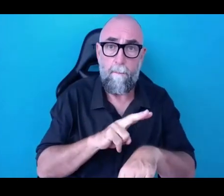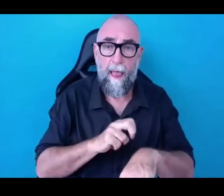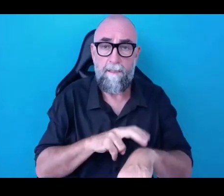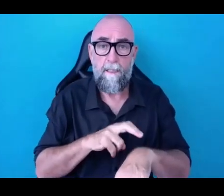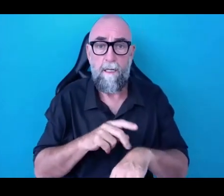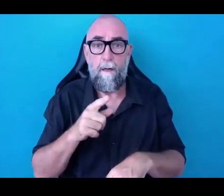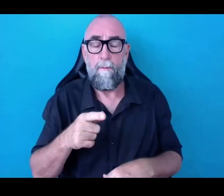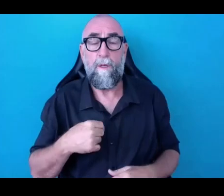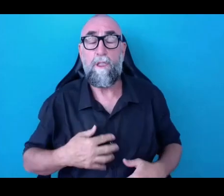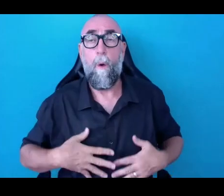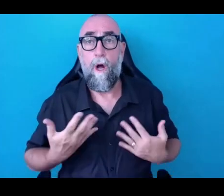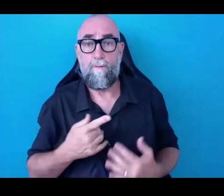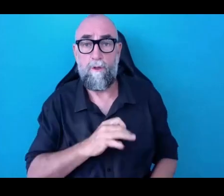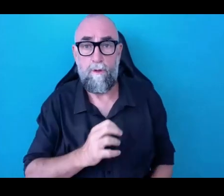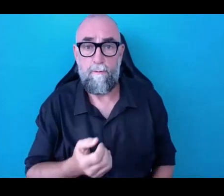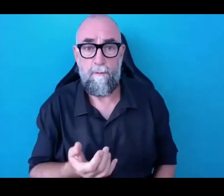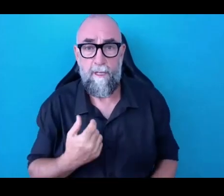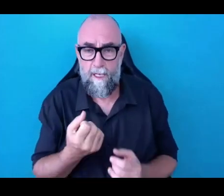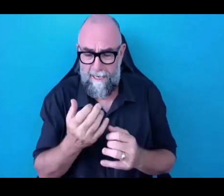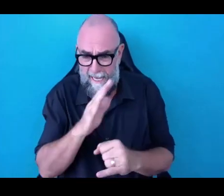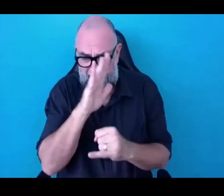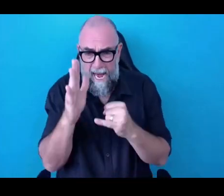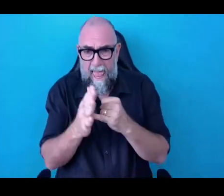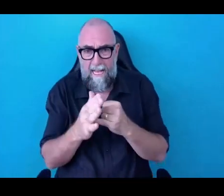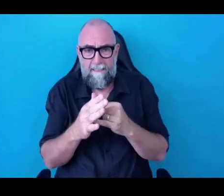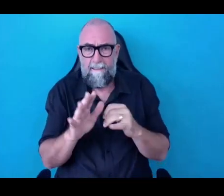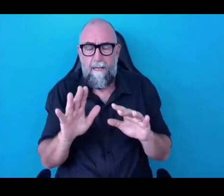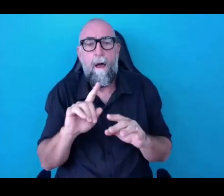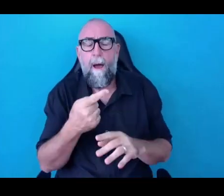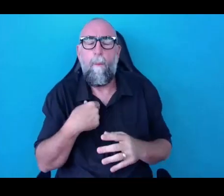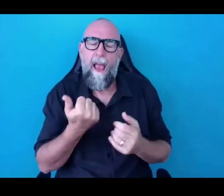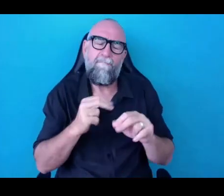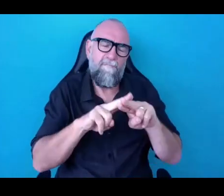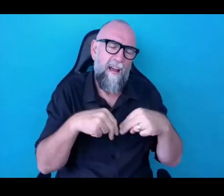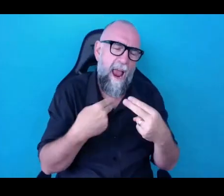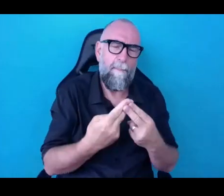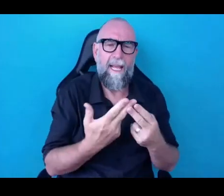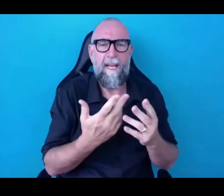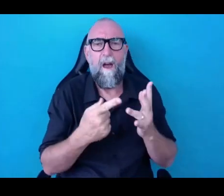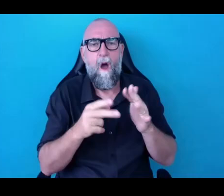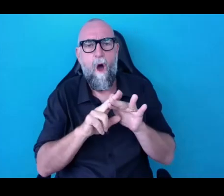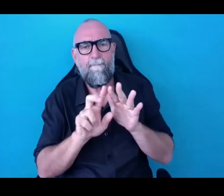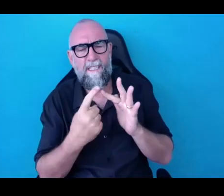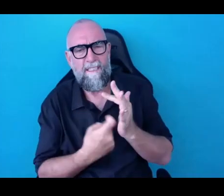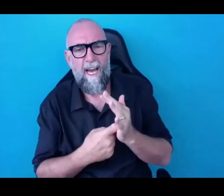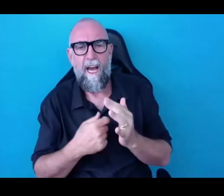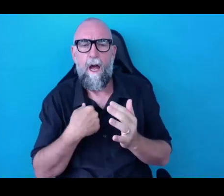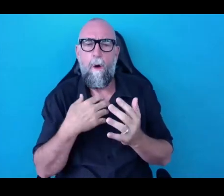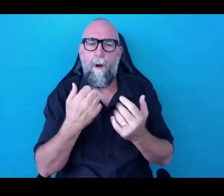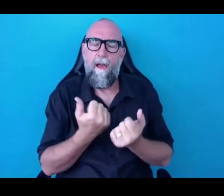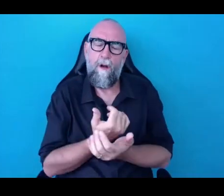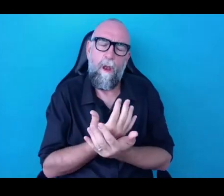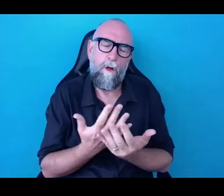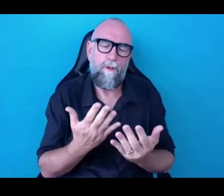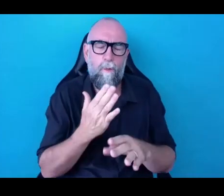there is great, I have family that are liaison officers. There's lots of work being done in remedy and changing that, but without